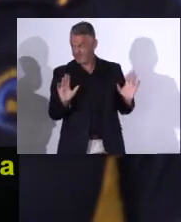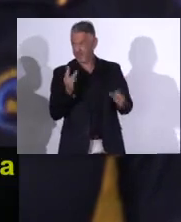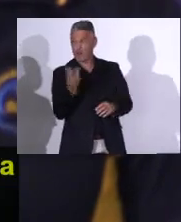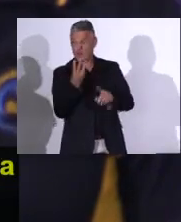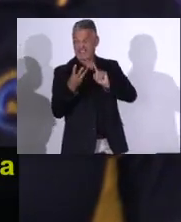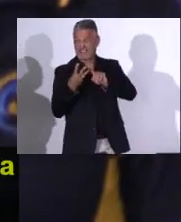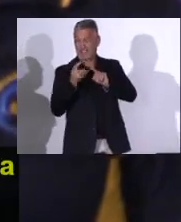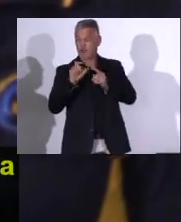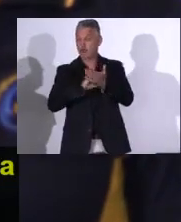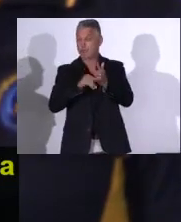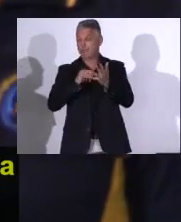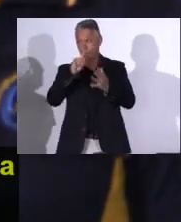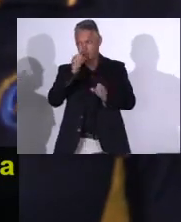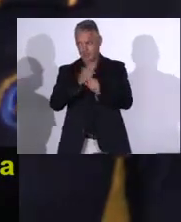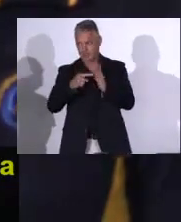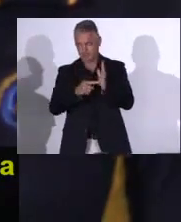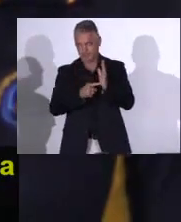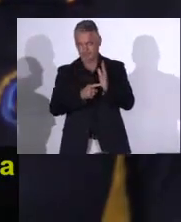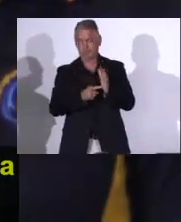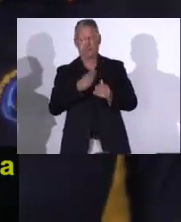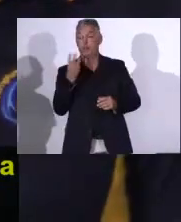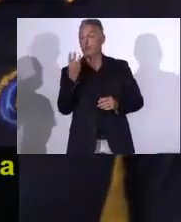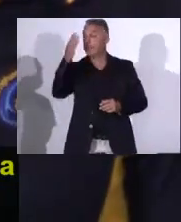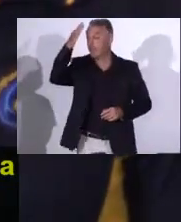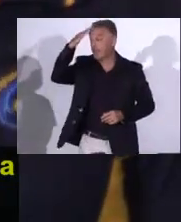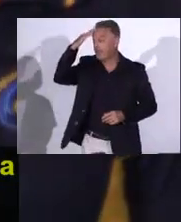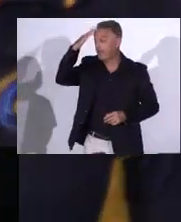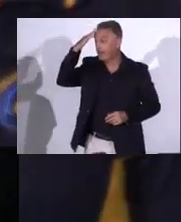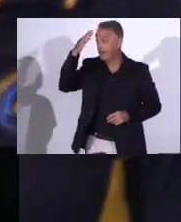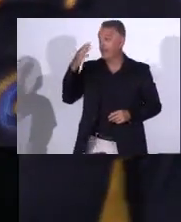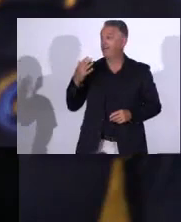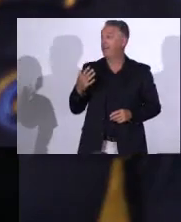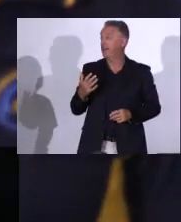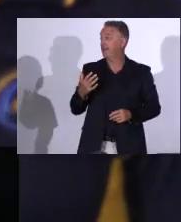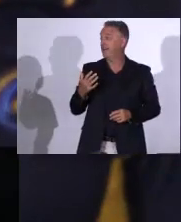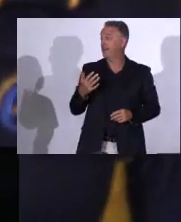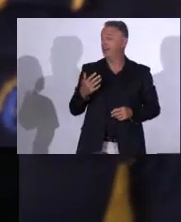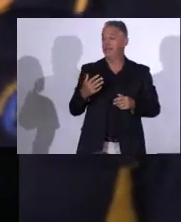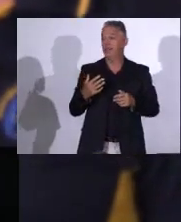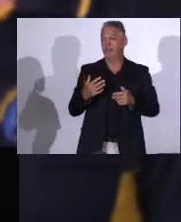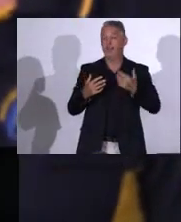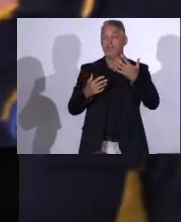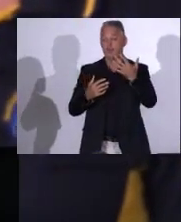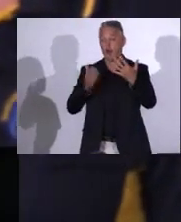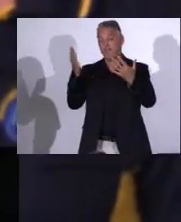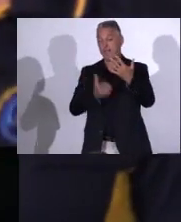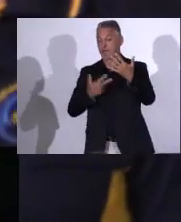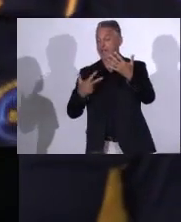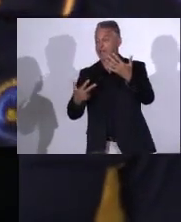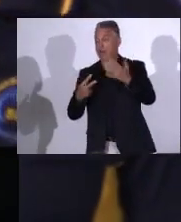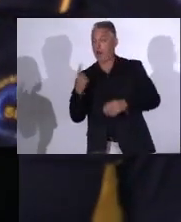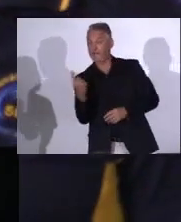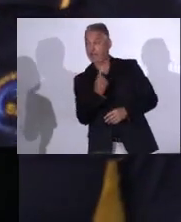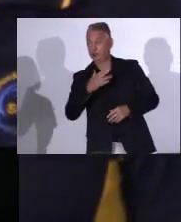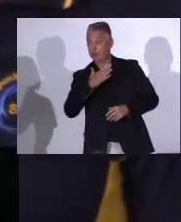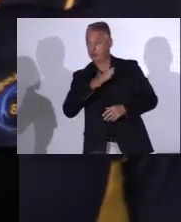Chris couldn't make it today. So three mums with five out of eight of our children have got a disability or a learning